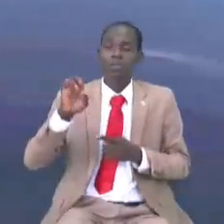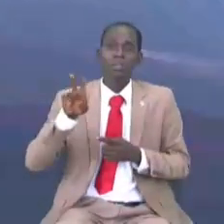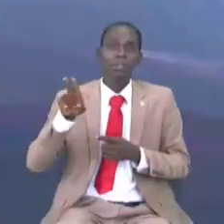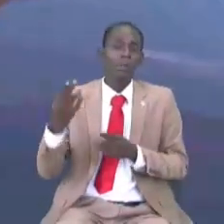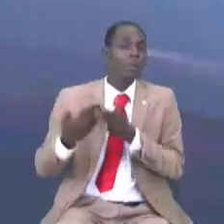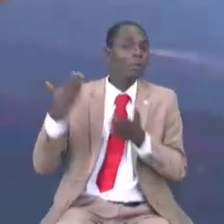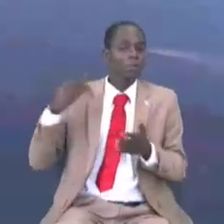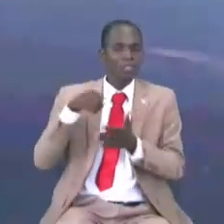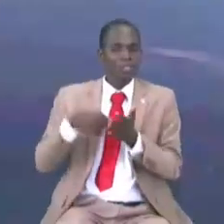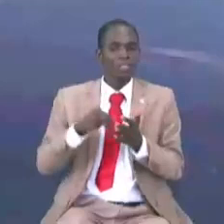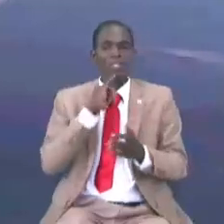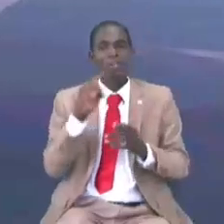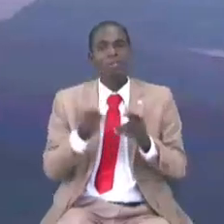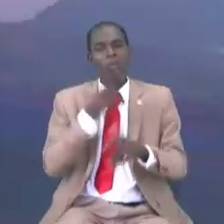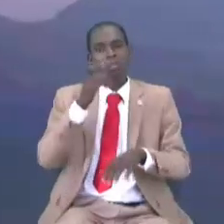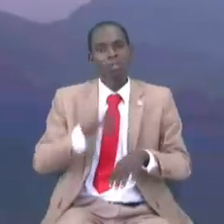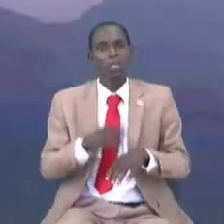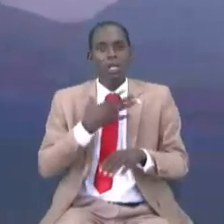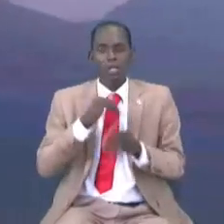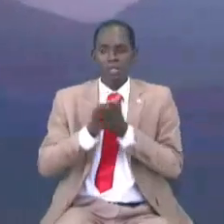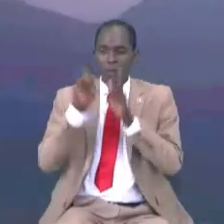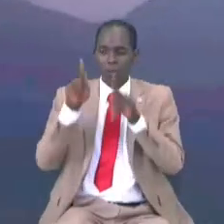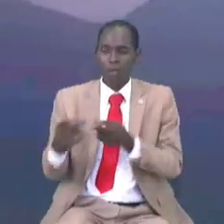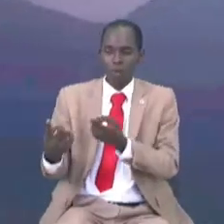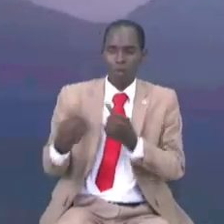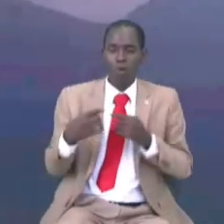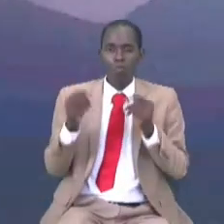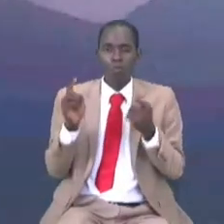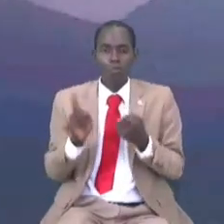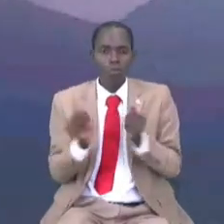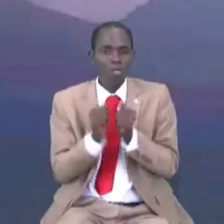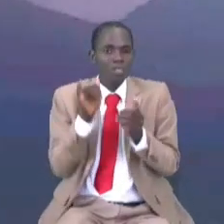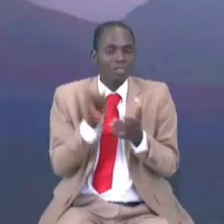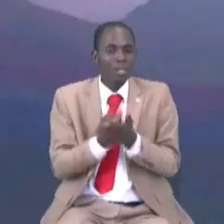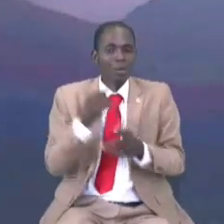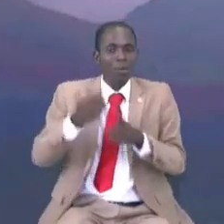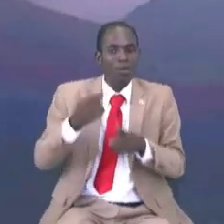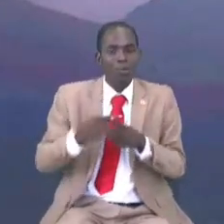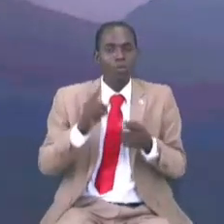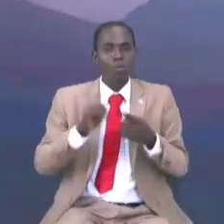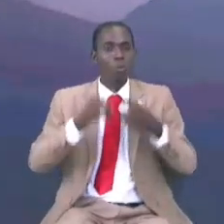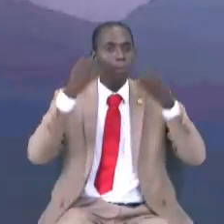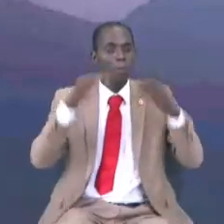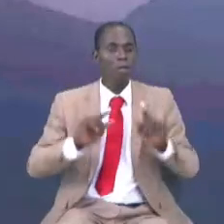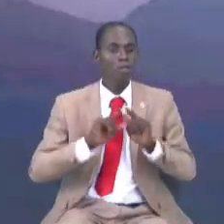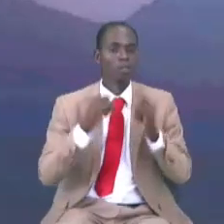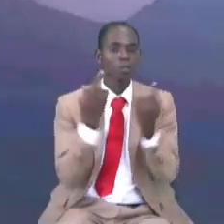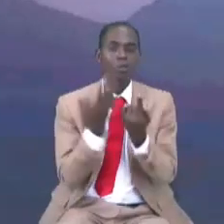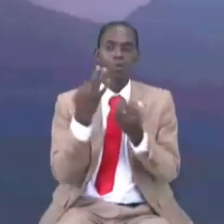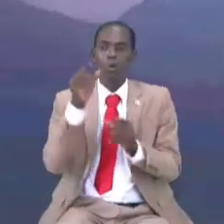to any group of people. And he spoke in a persuasive way, in a believing way,